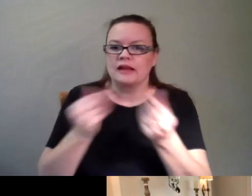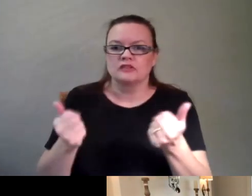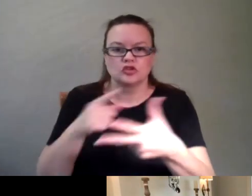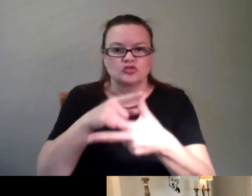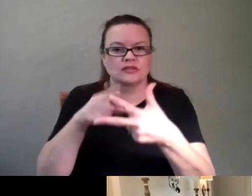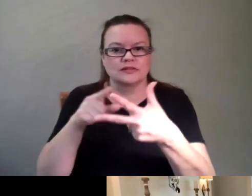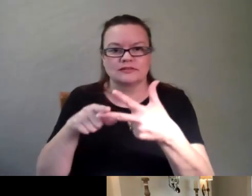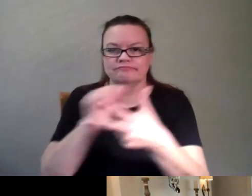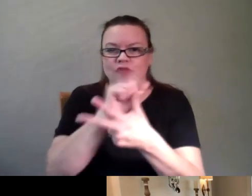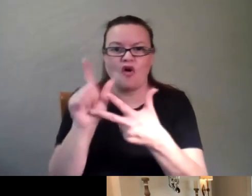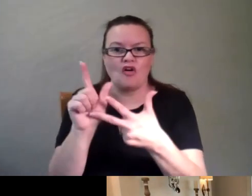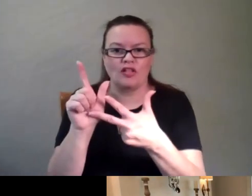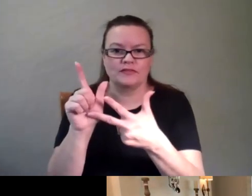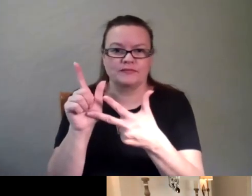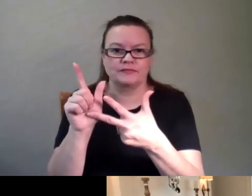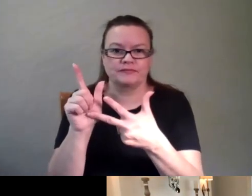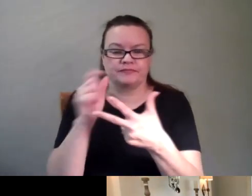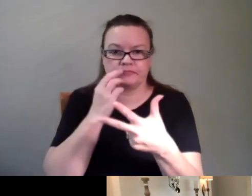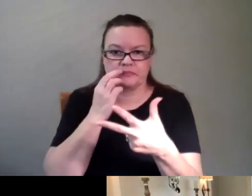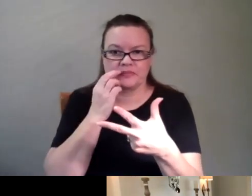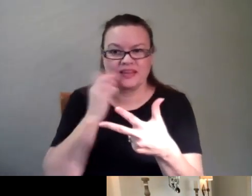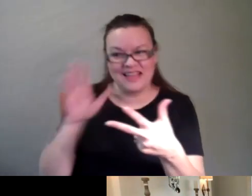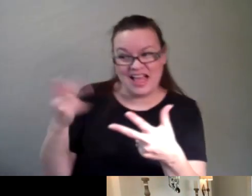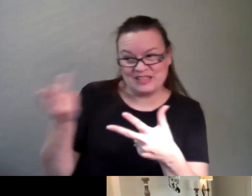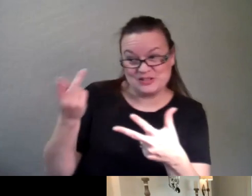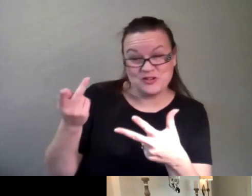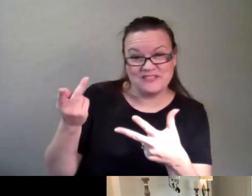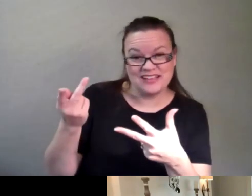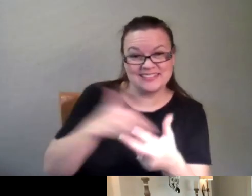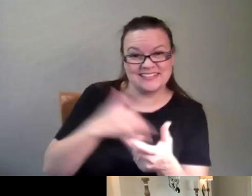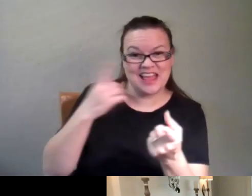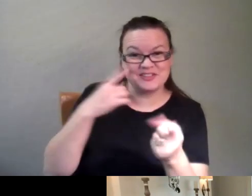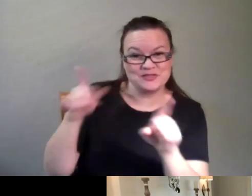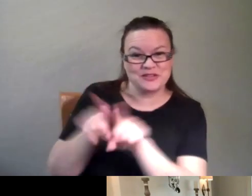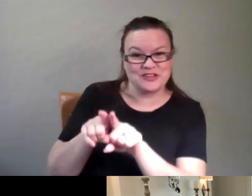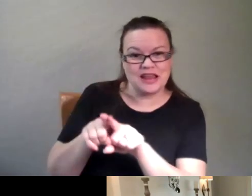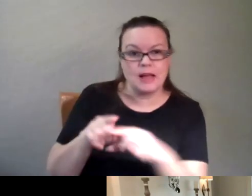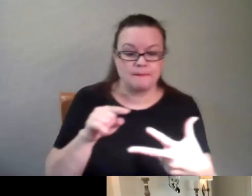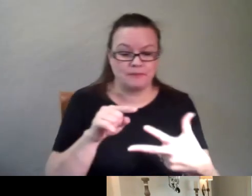And it's interesting. In some of those areas, we agree about the solutions. In some, like campaign finance reform,